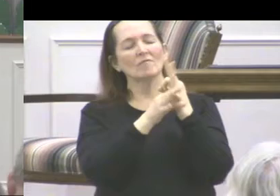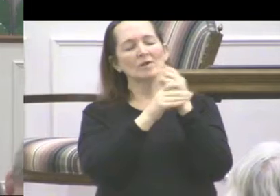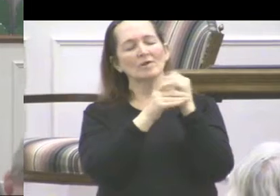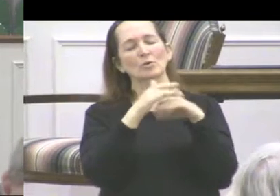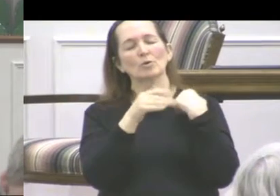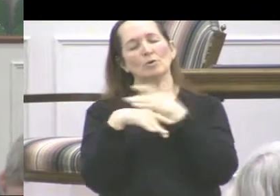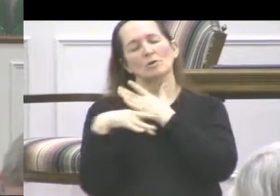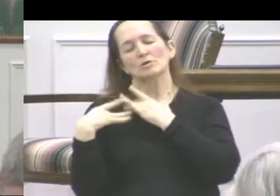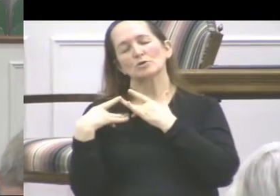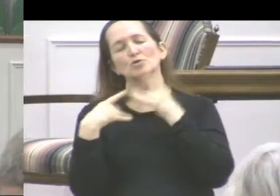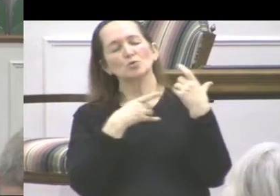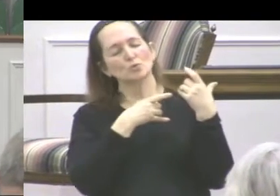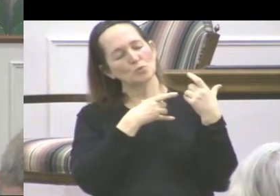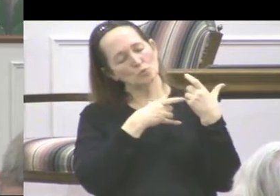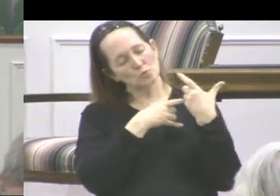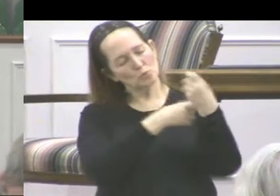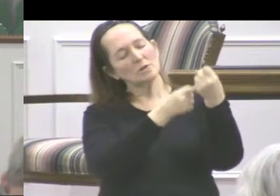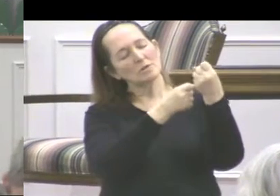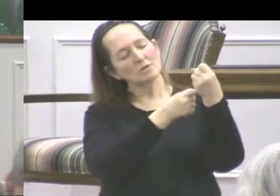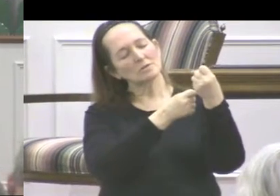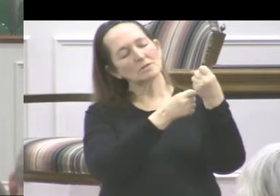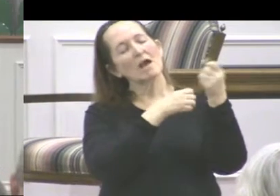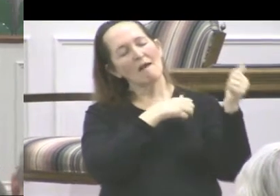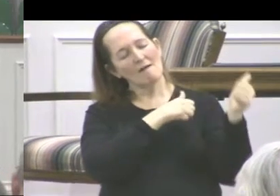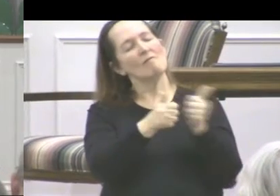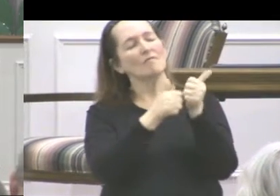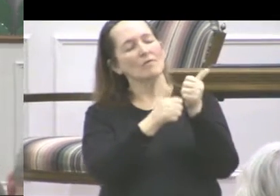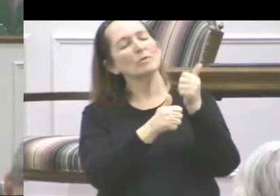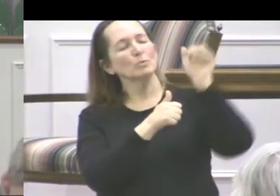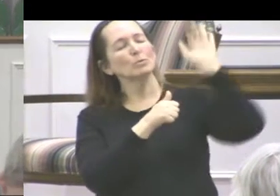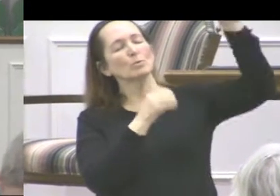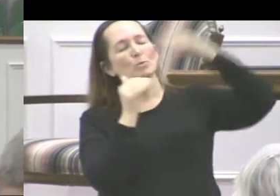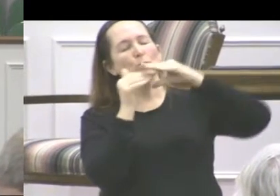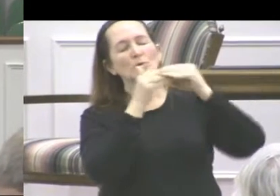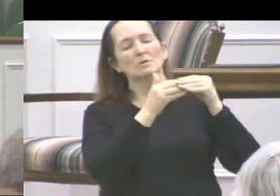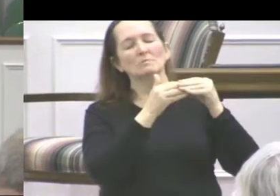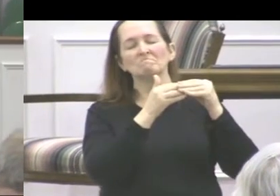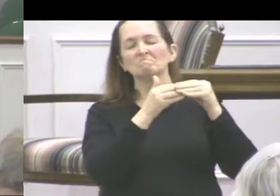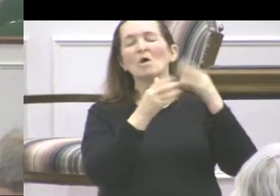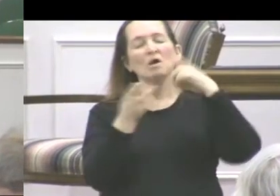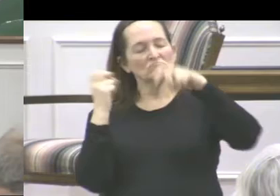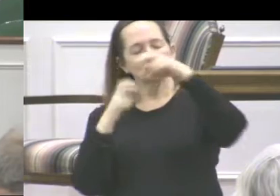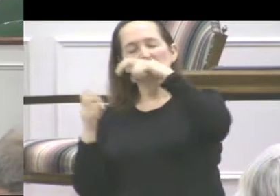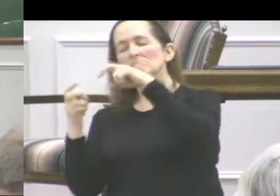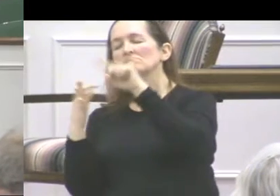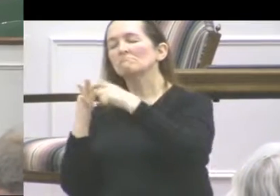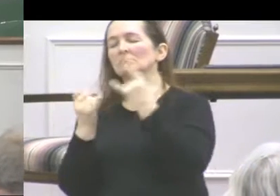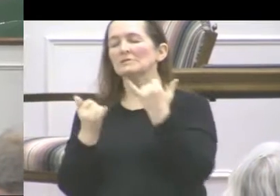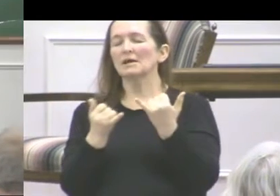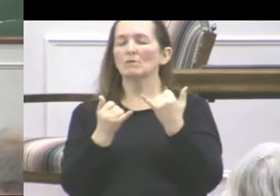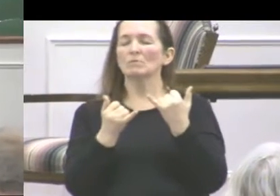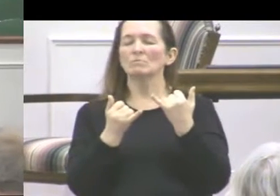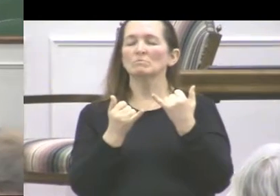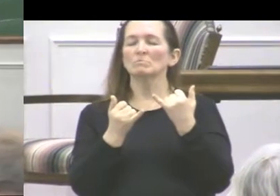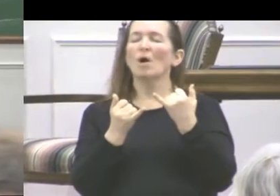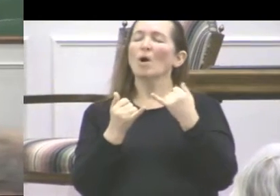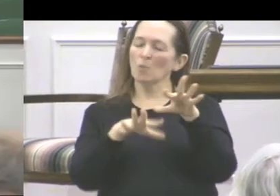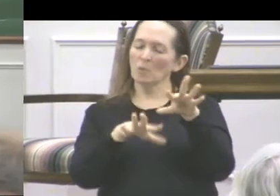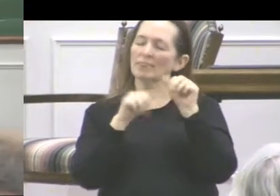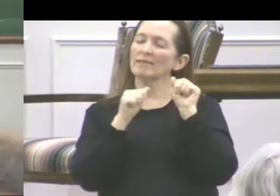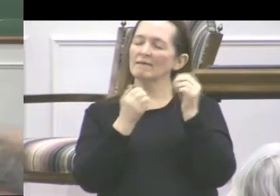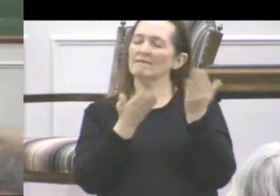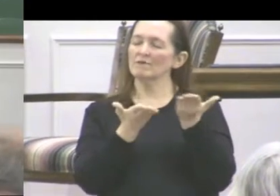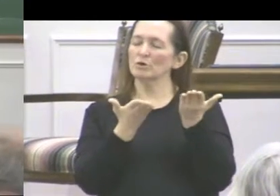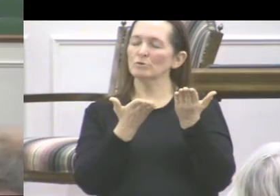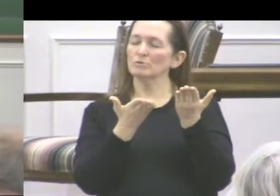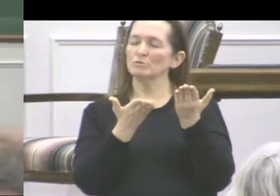hearts to trust your leading and to follow your leading. Father, I pray that that journey begins right now as we walk out of this sanctuary today, that